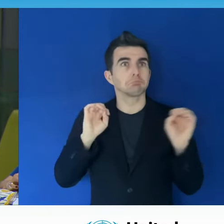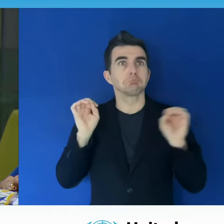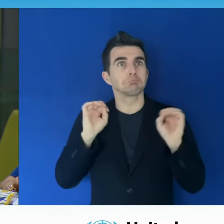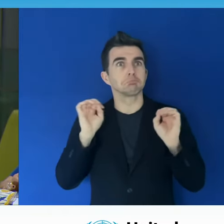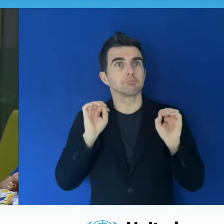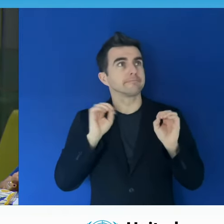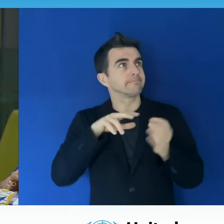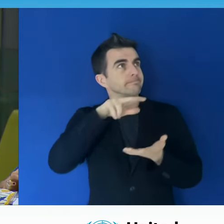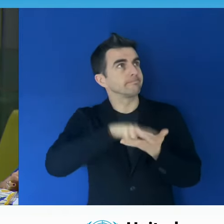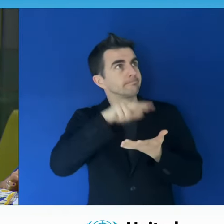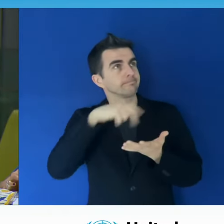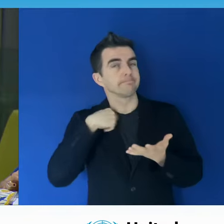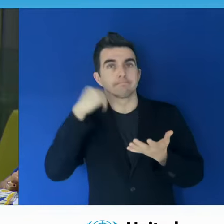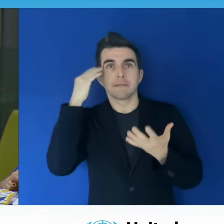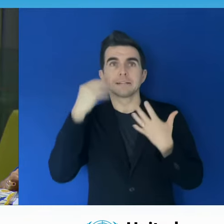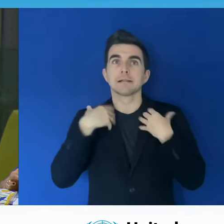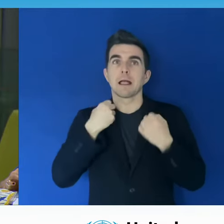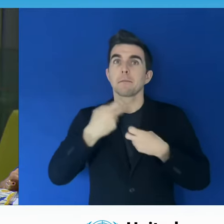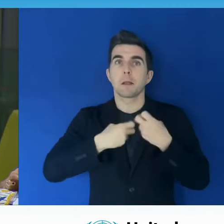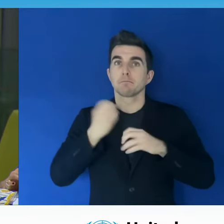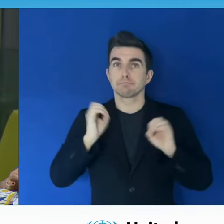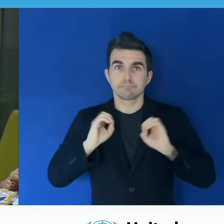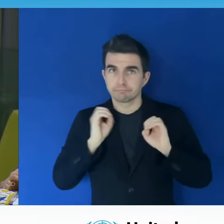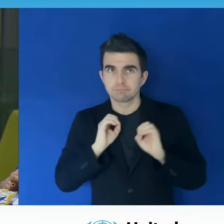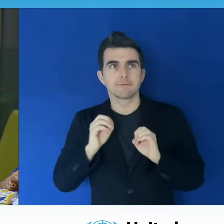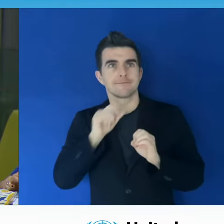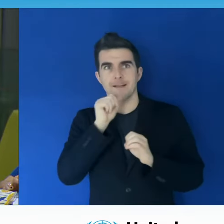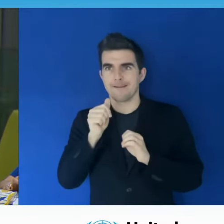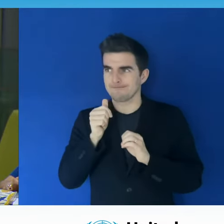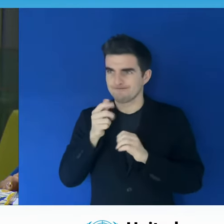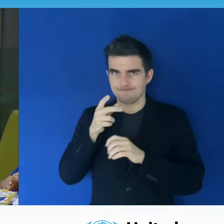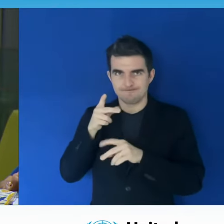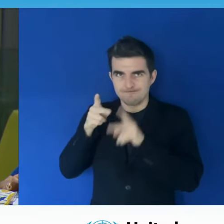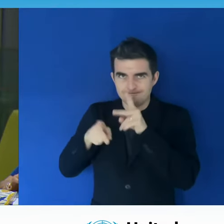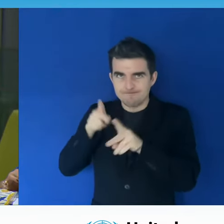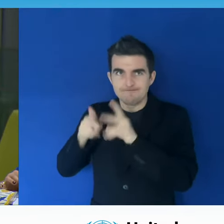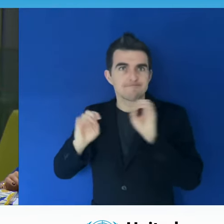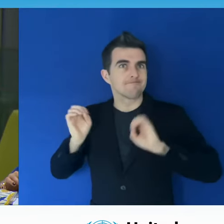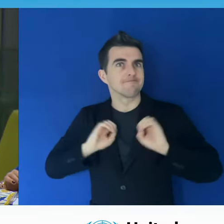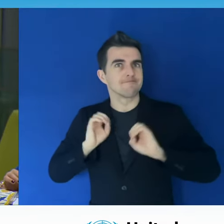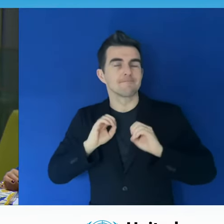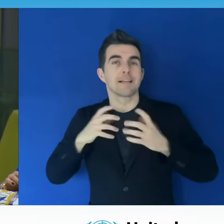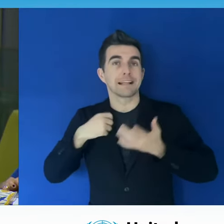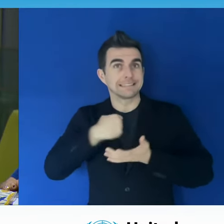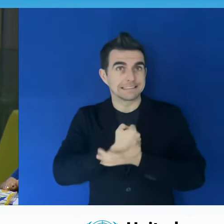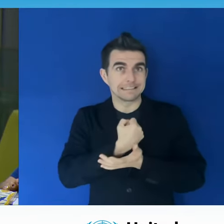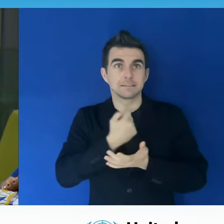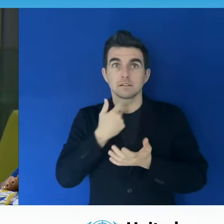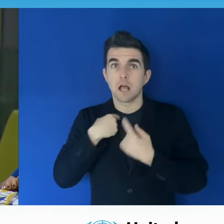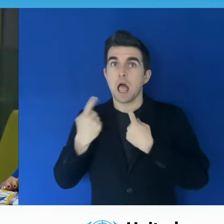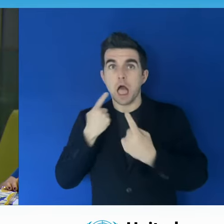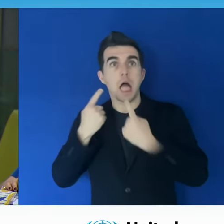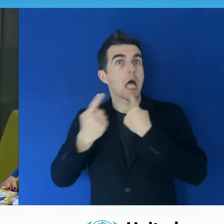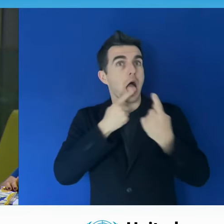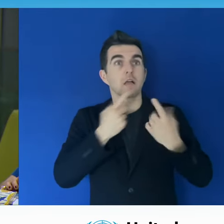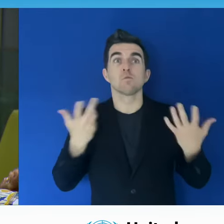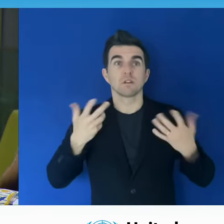the discussions that we hear at the global level and the discussion of the focus of public policy on mental